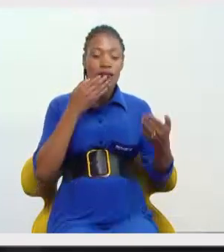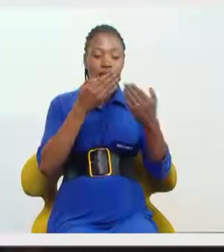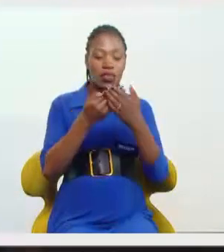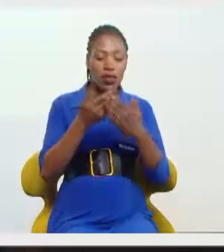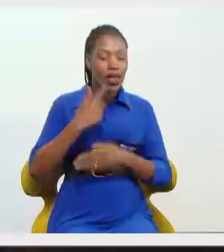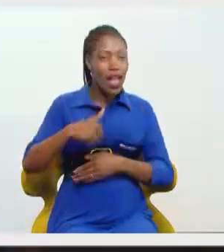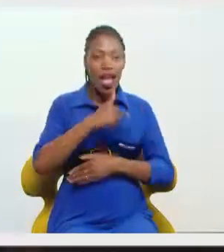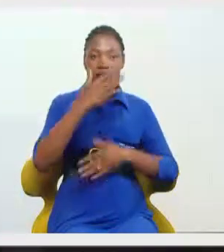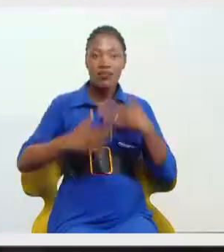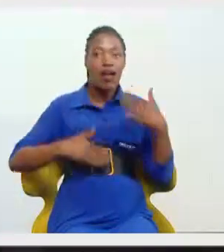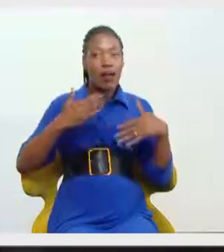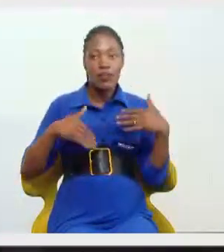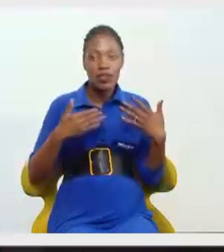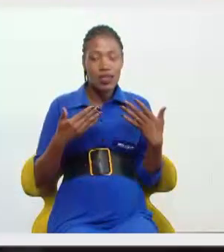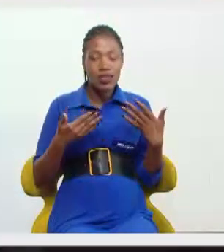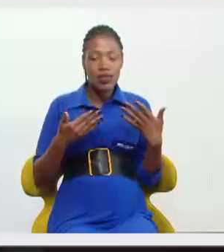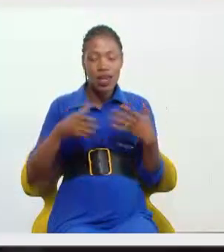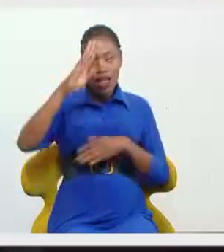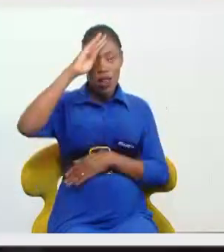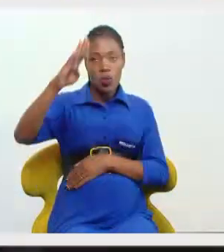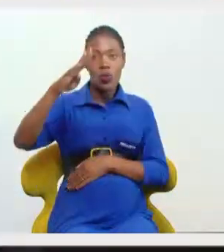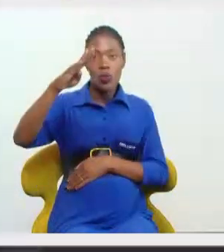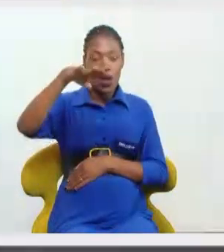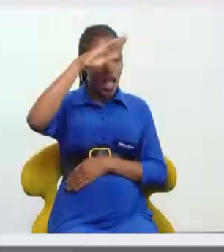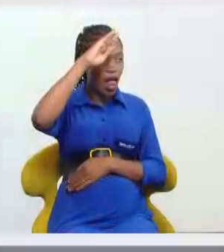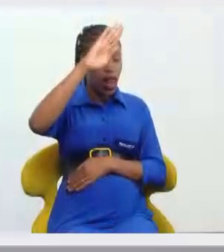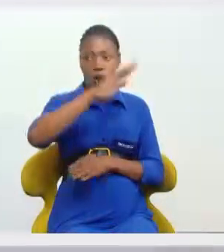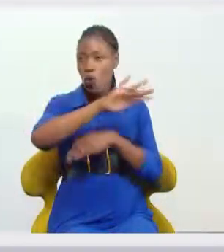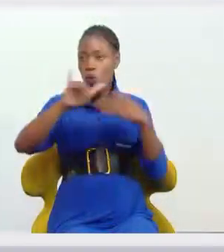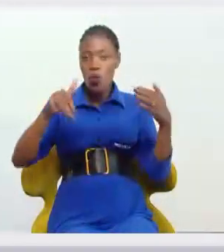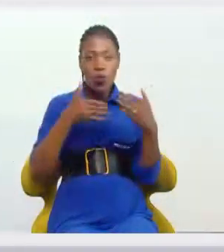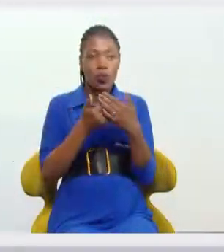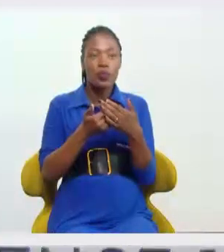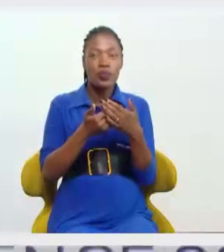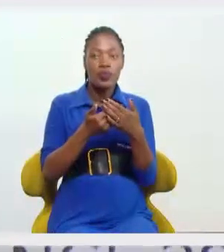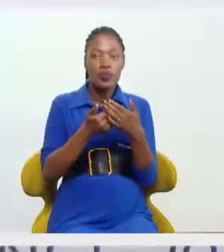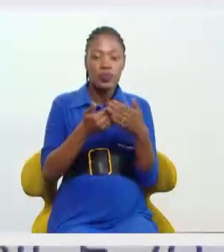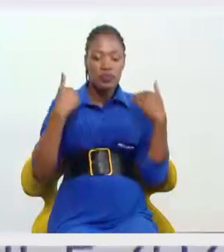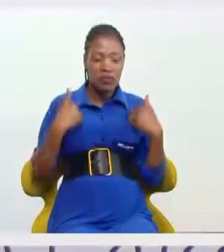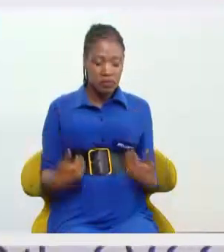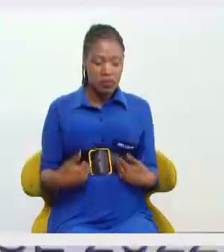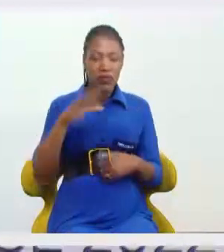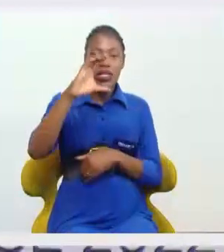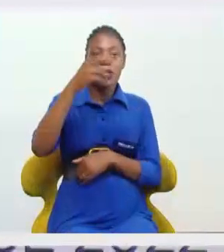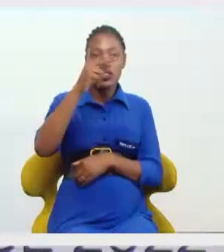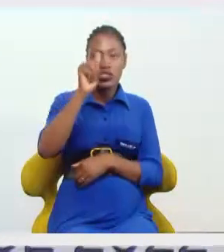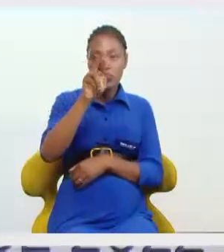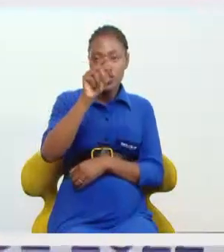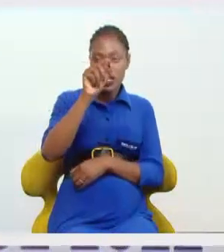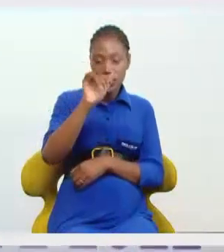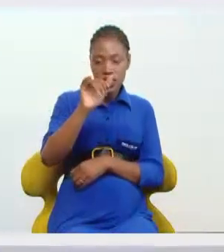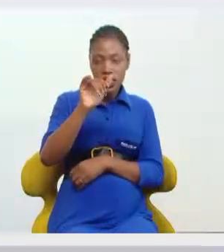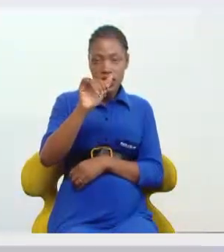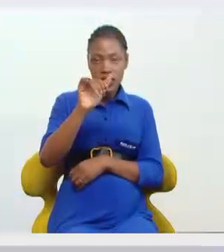We are happy to be here. Hamjambo, hamjambo nyote. Mimi ni Charity Samba